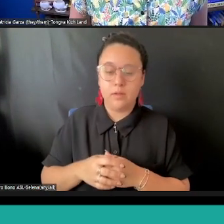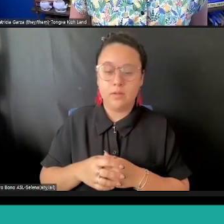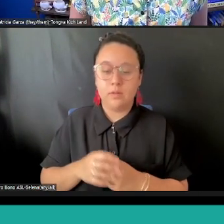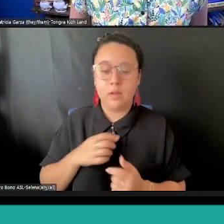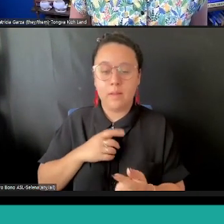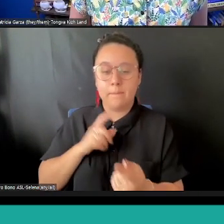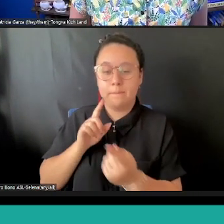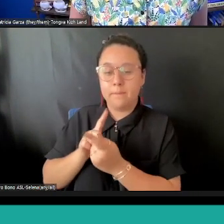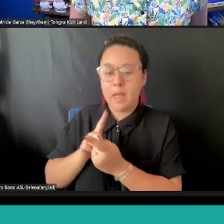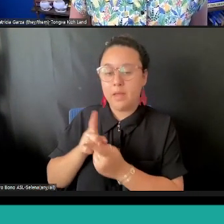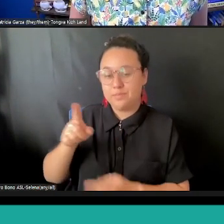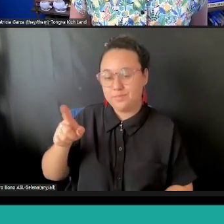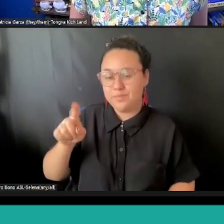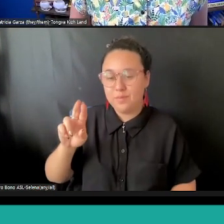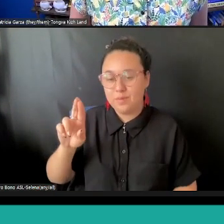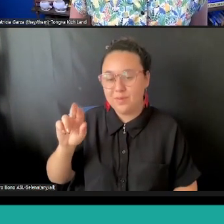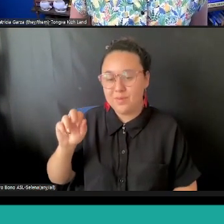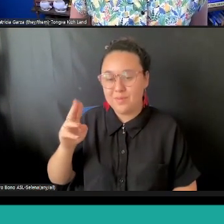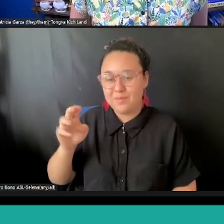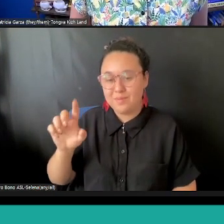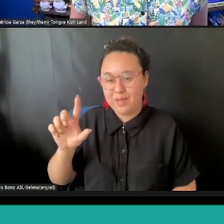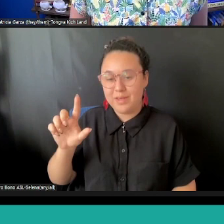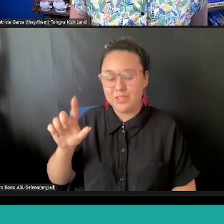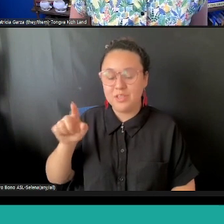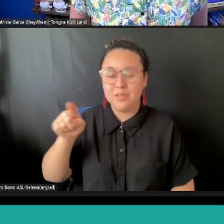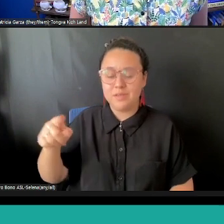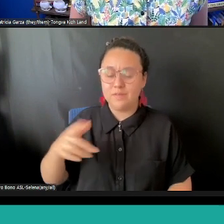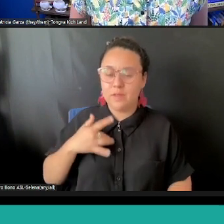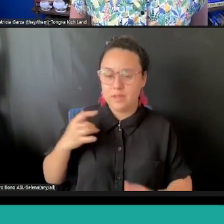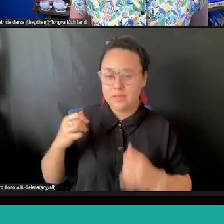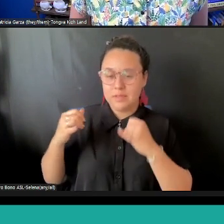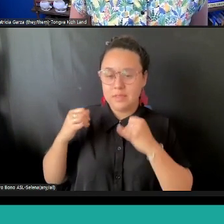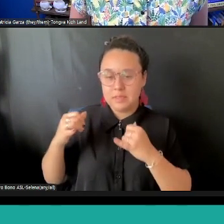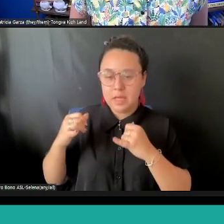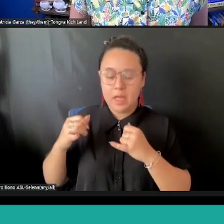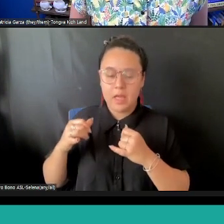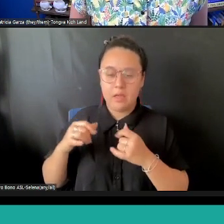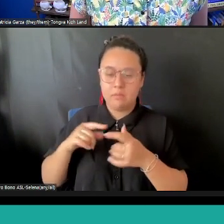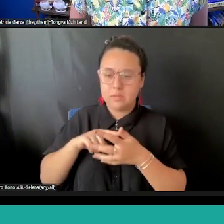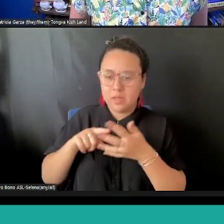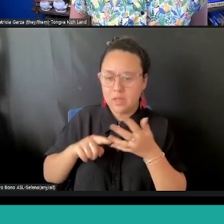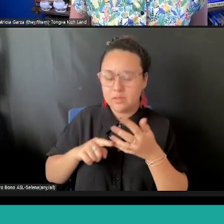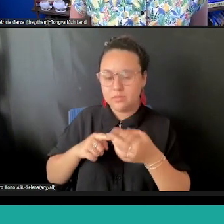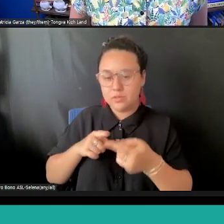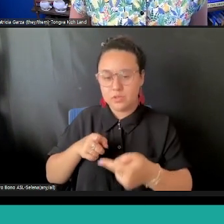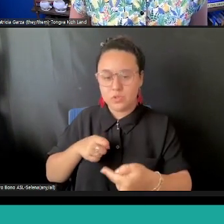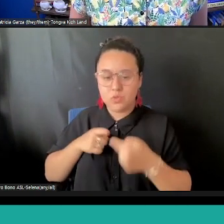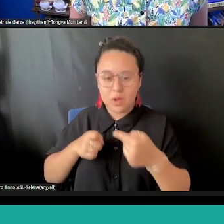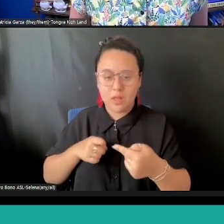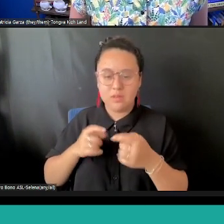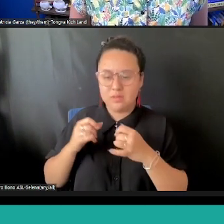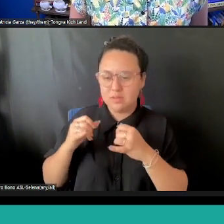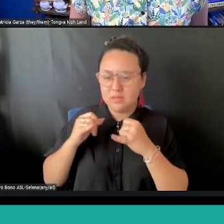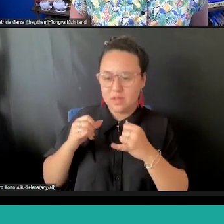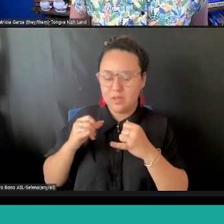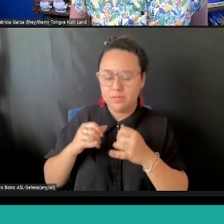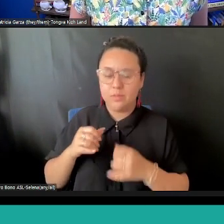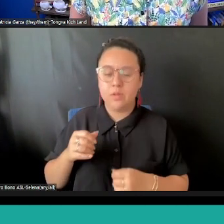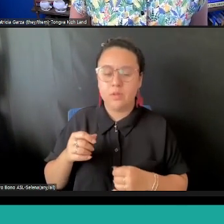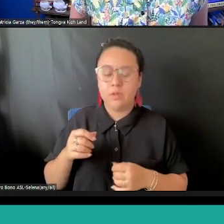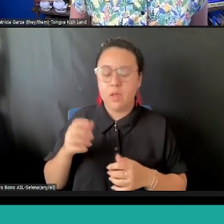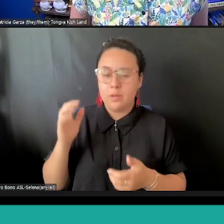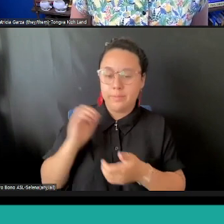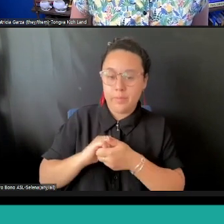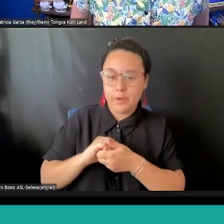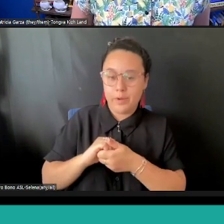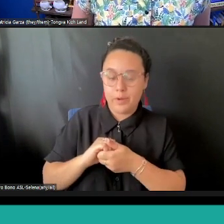met Rachel, who was also feeling similar struggles. And we started partnering, and we started,